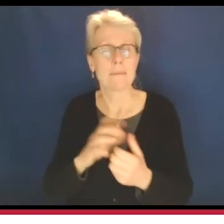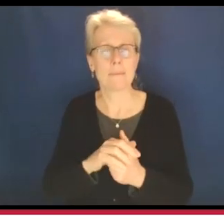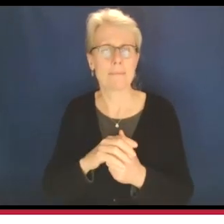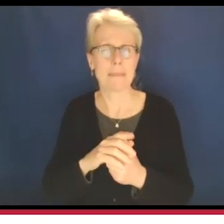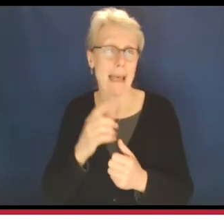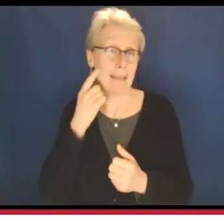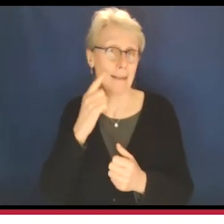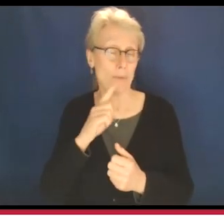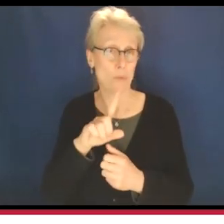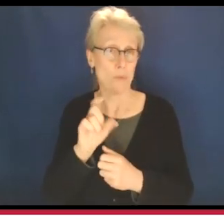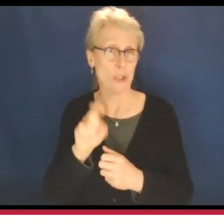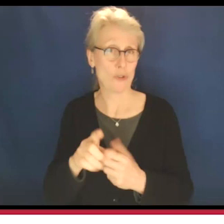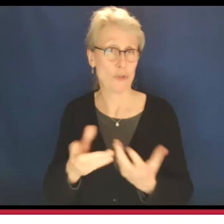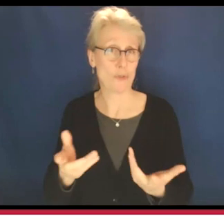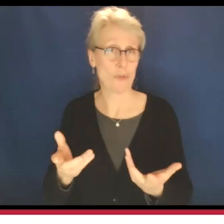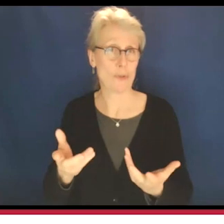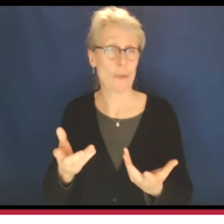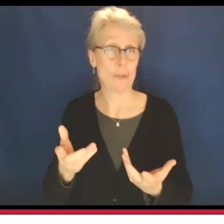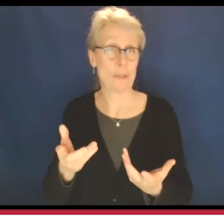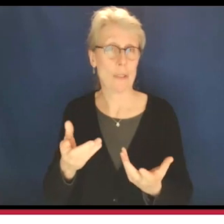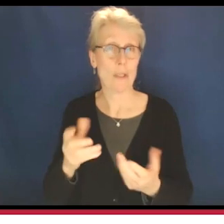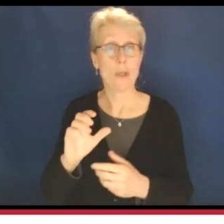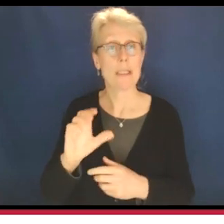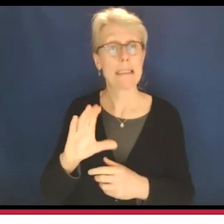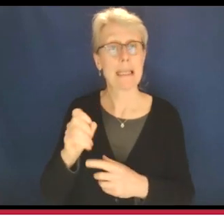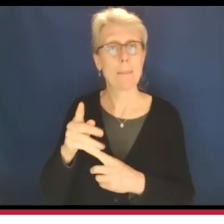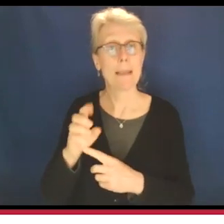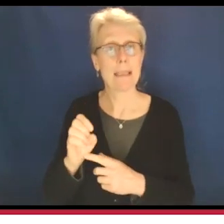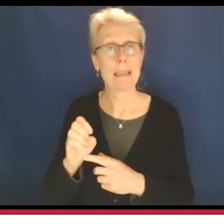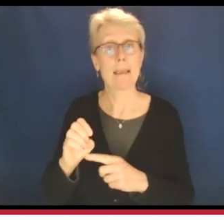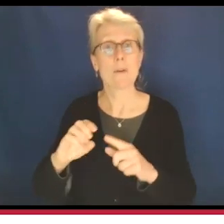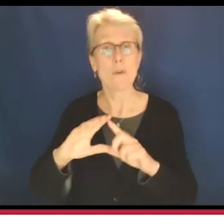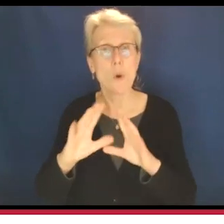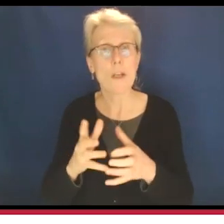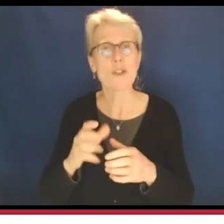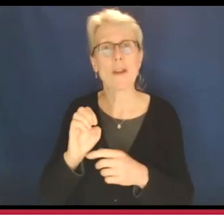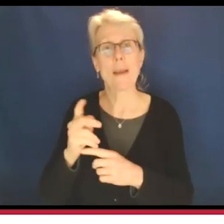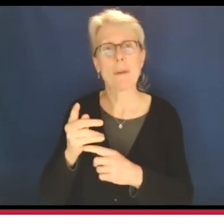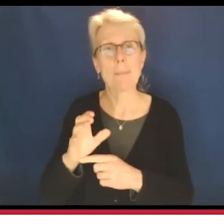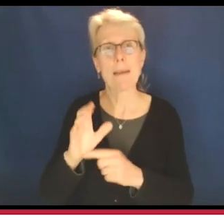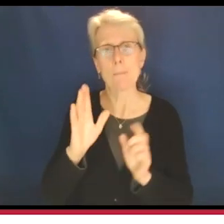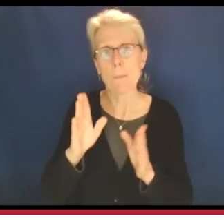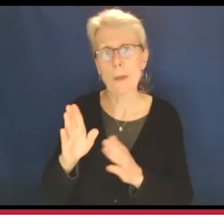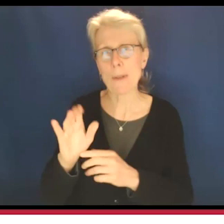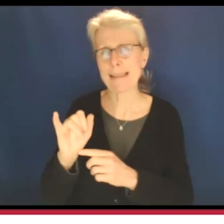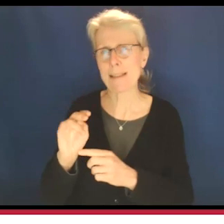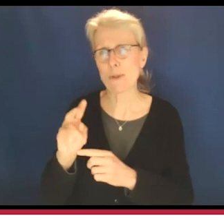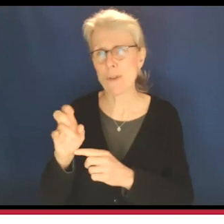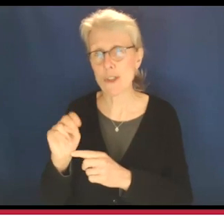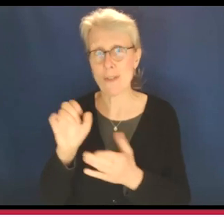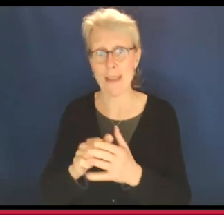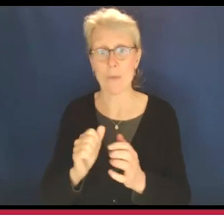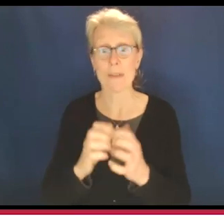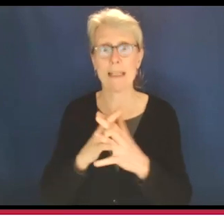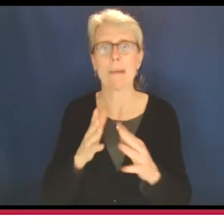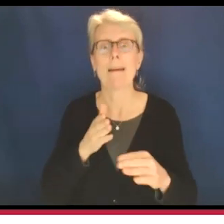I think one of the successes of CEPI, the Coalition for Epidemic Preparedness Innovations, is that it was set up after